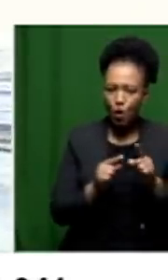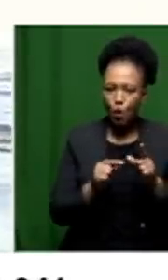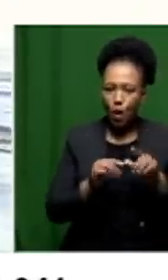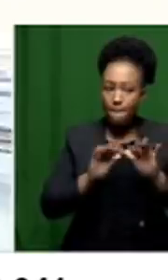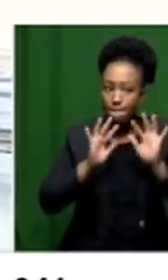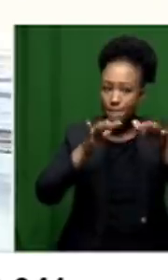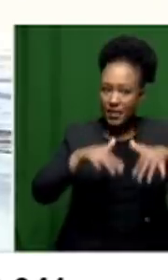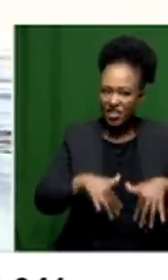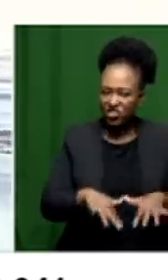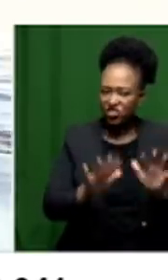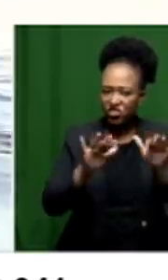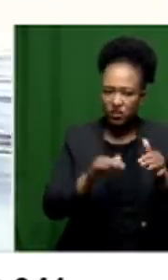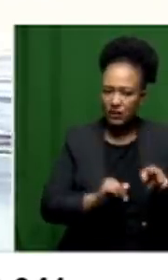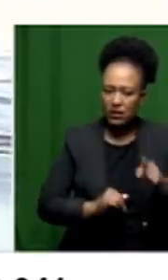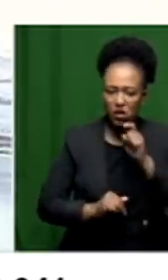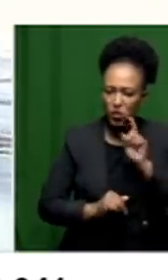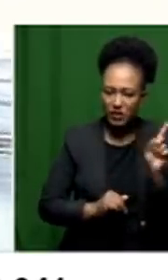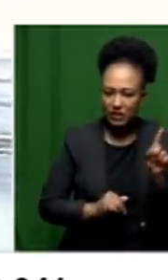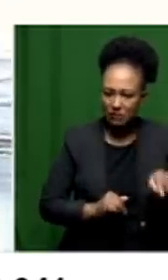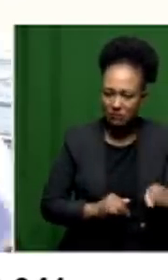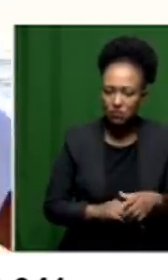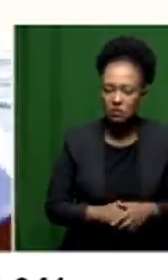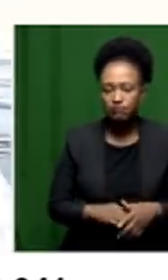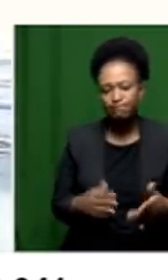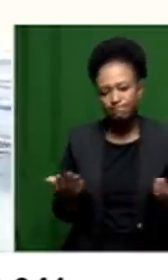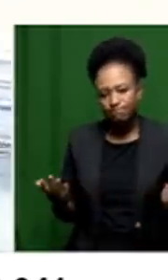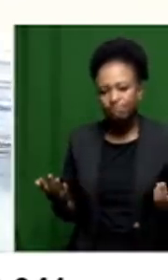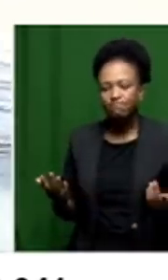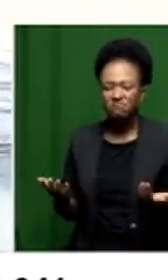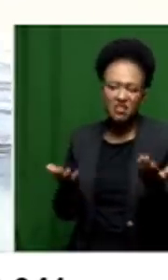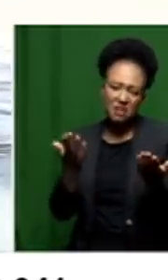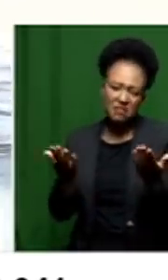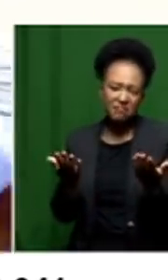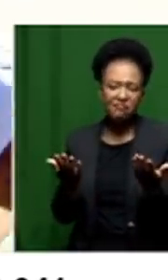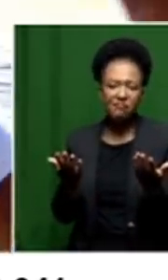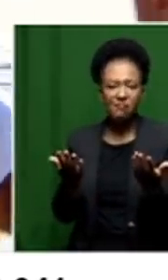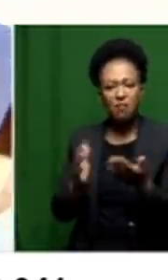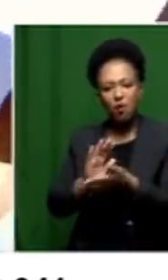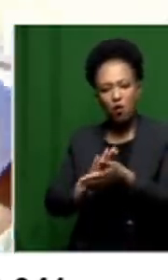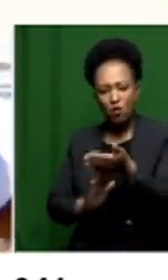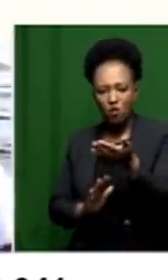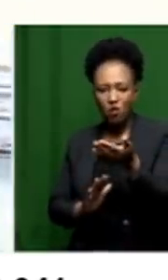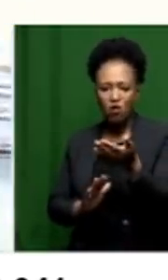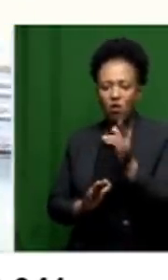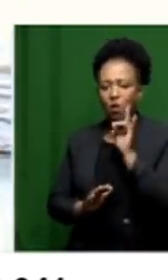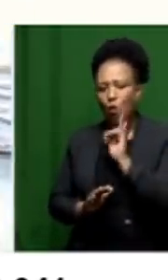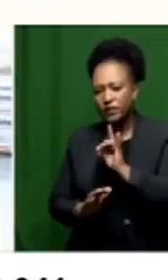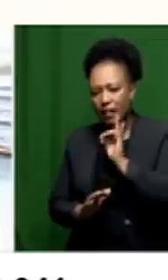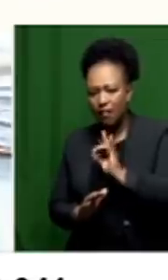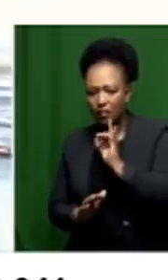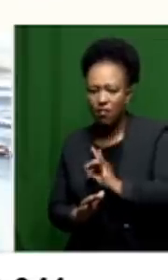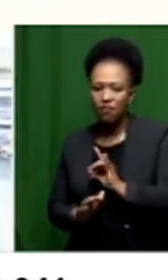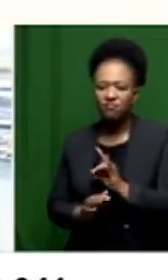beach, obviously. Basically, I'm just going to maybe go to the hotel and have